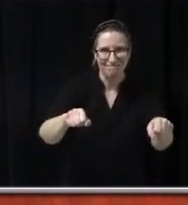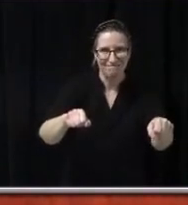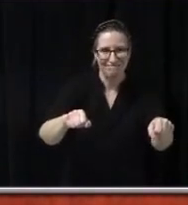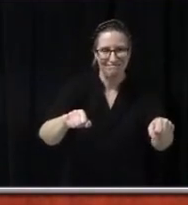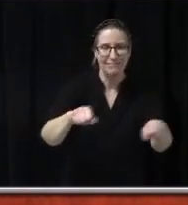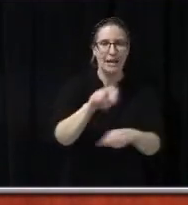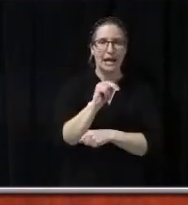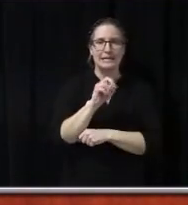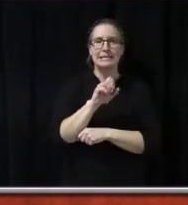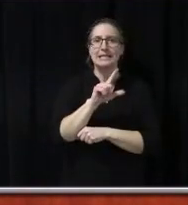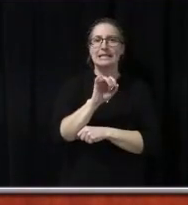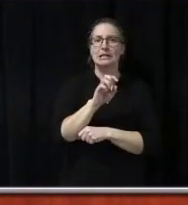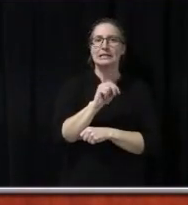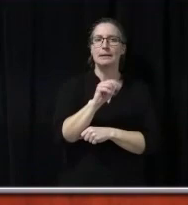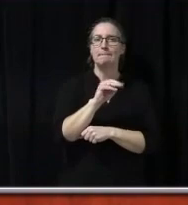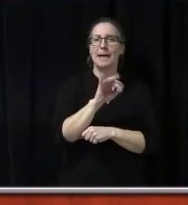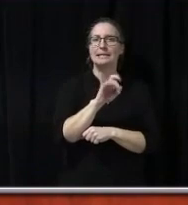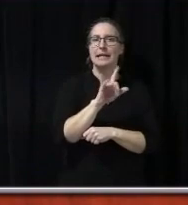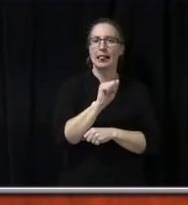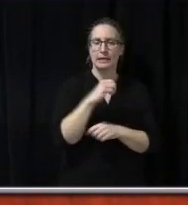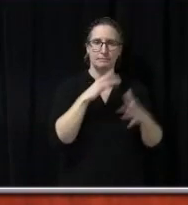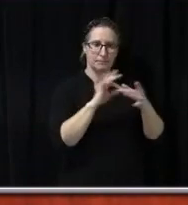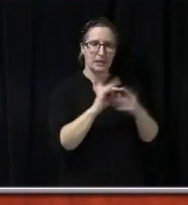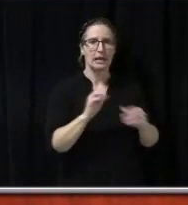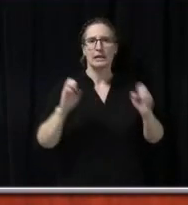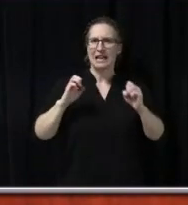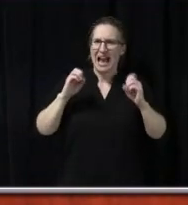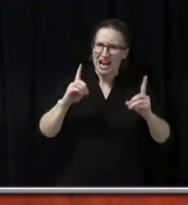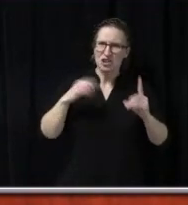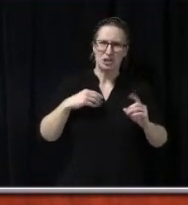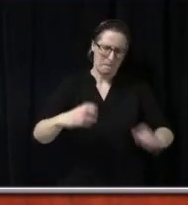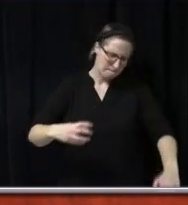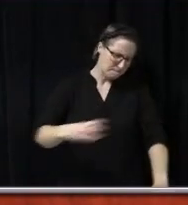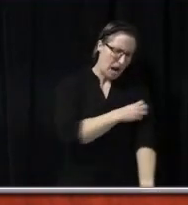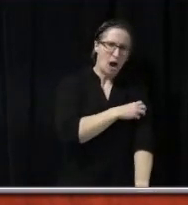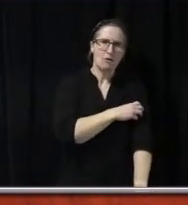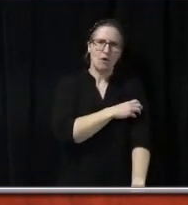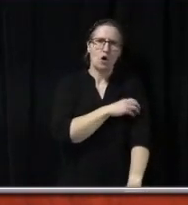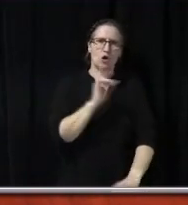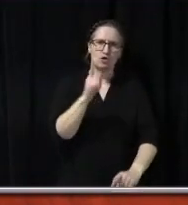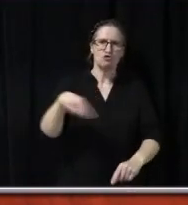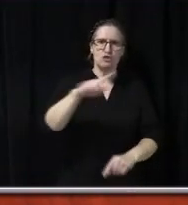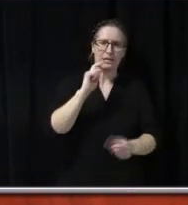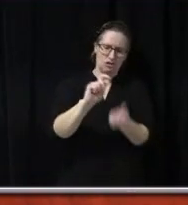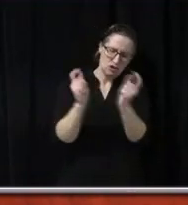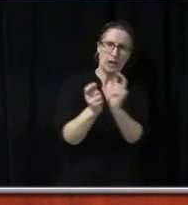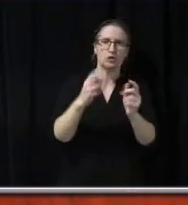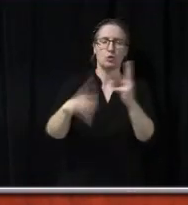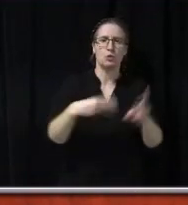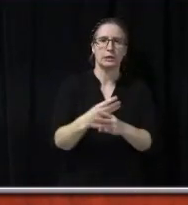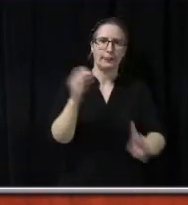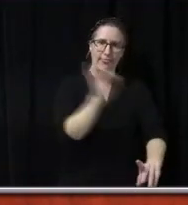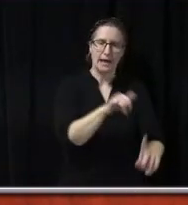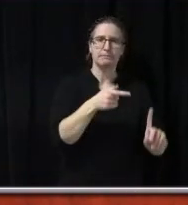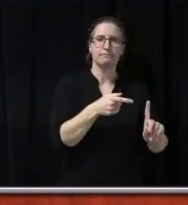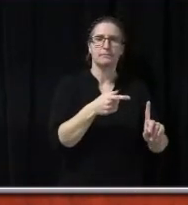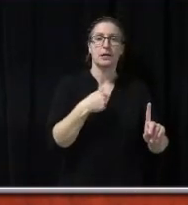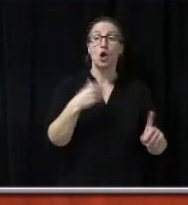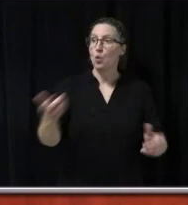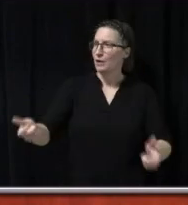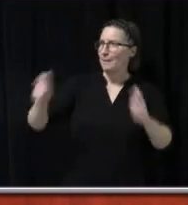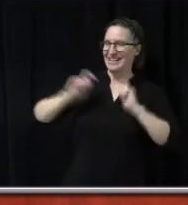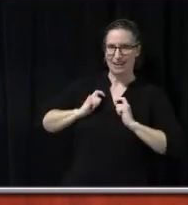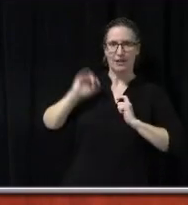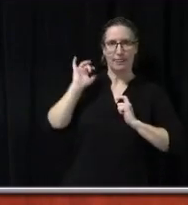As Nelson Mandela once said, education is the most powerful weapon which you can use to change the world. We have been given the weapon